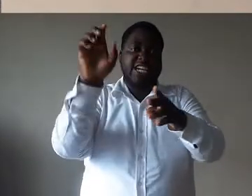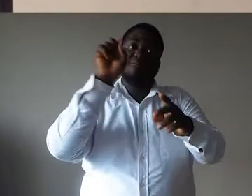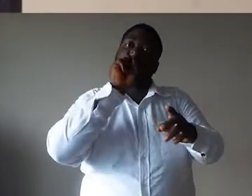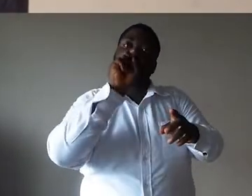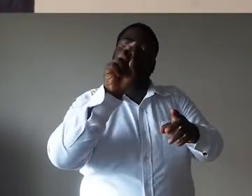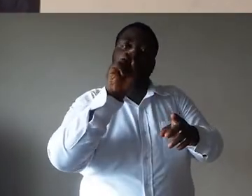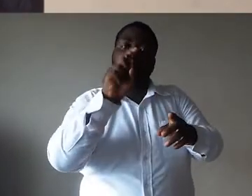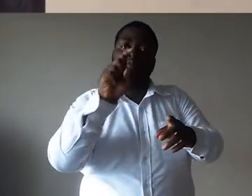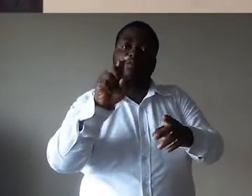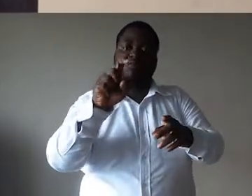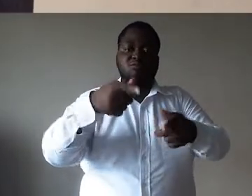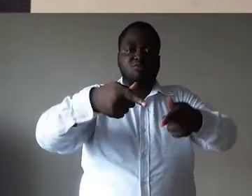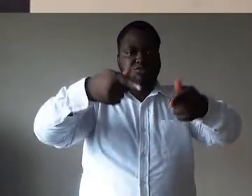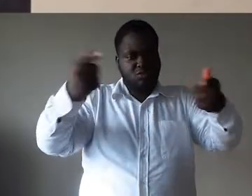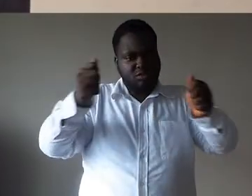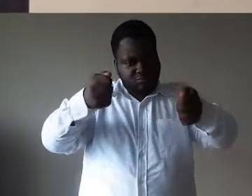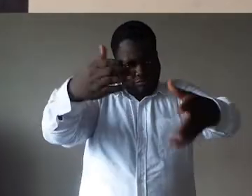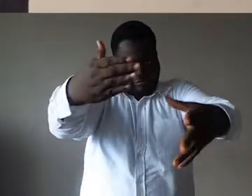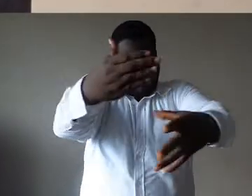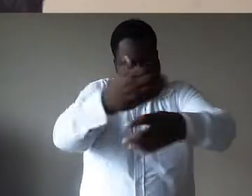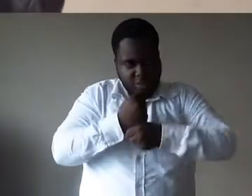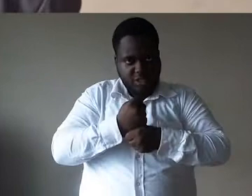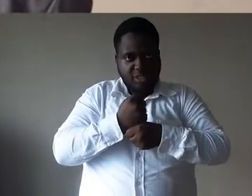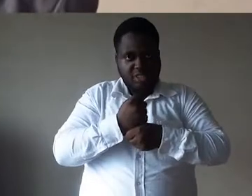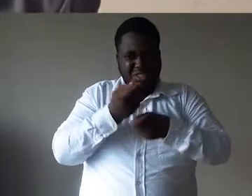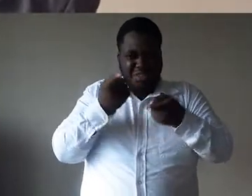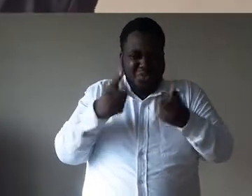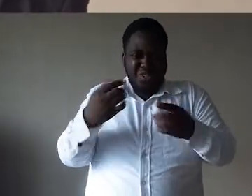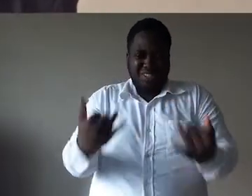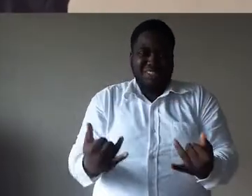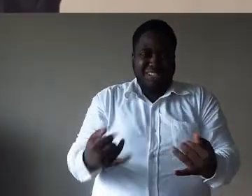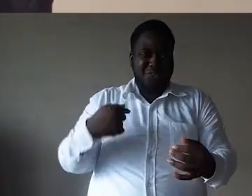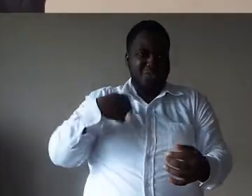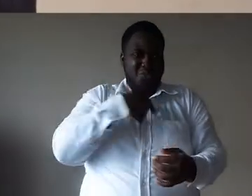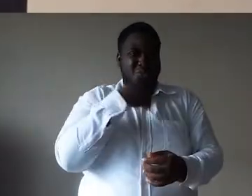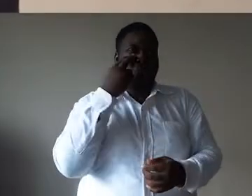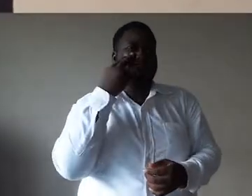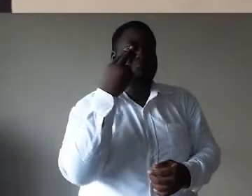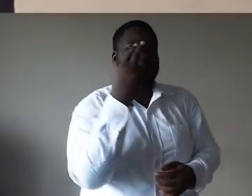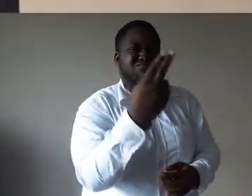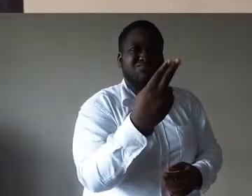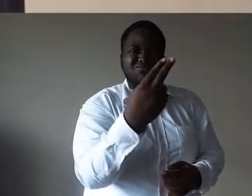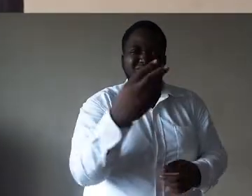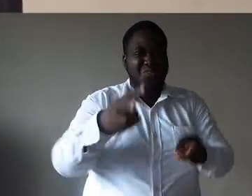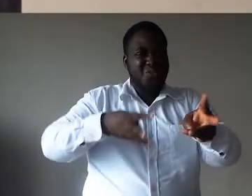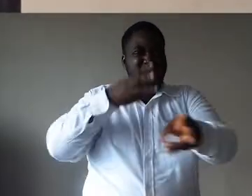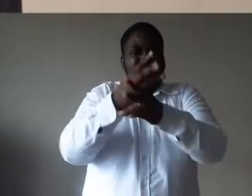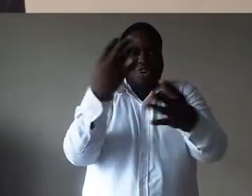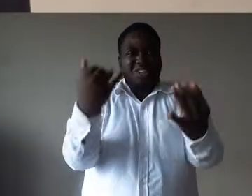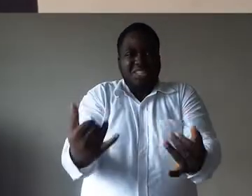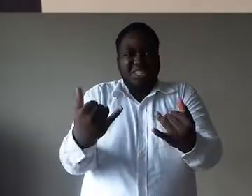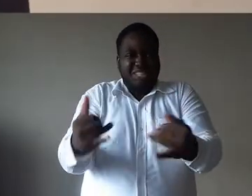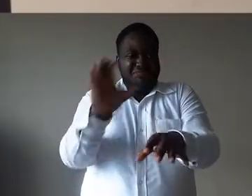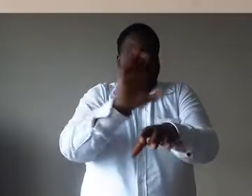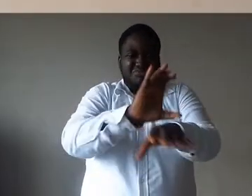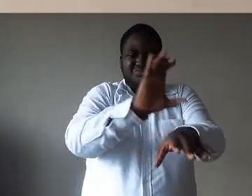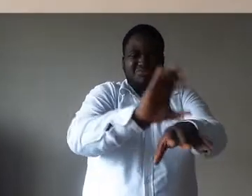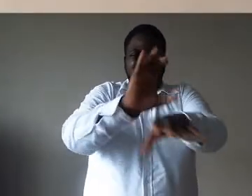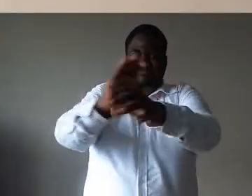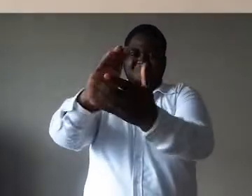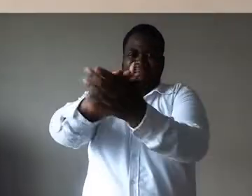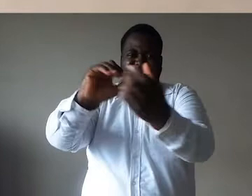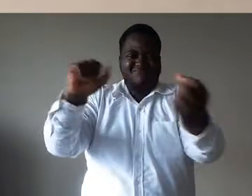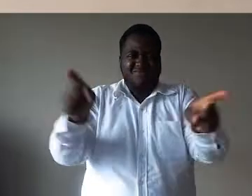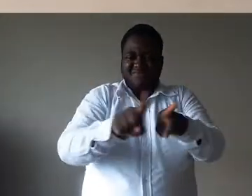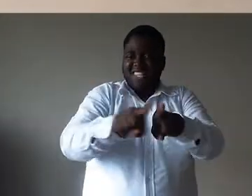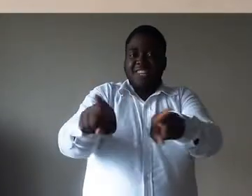this wonderful declaration from the psalmist, when we look in our religious world today, we can say the same. We make the word of